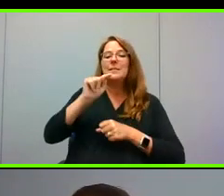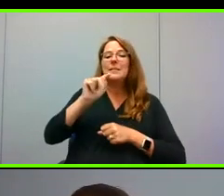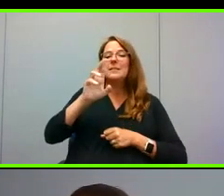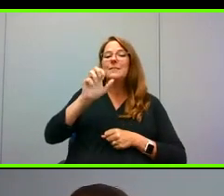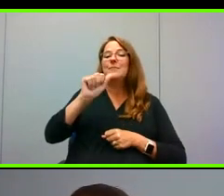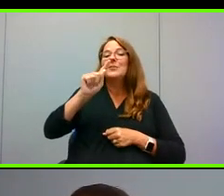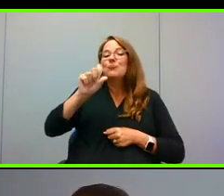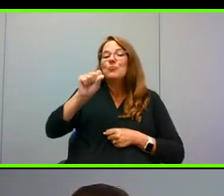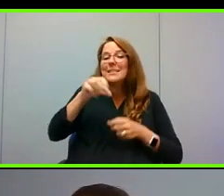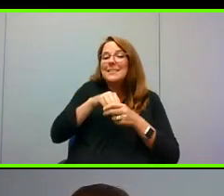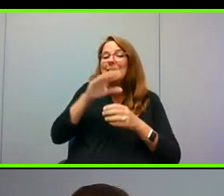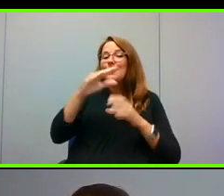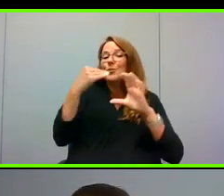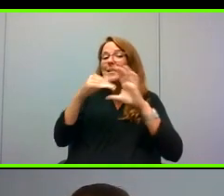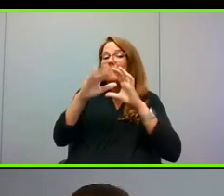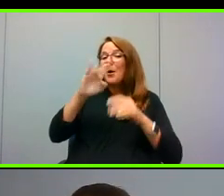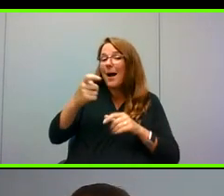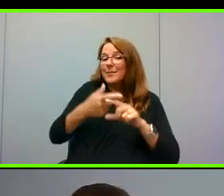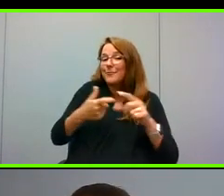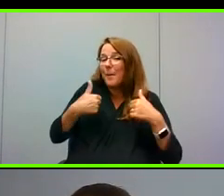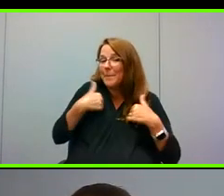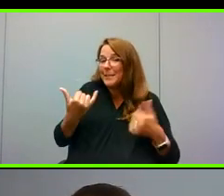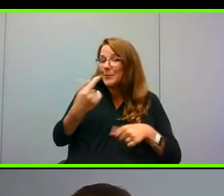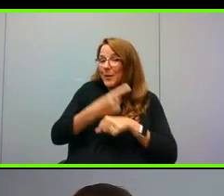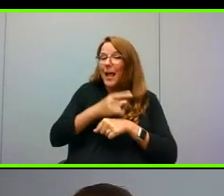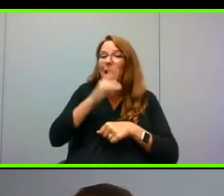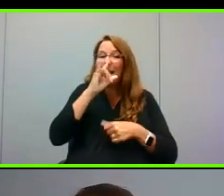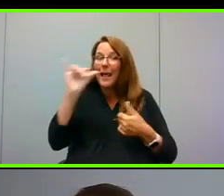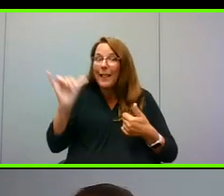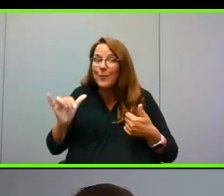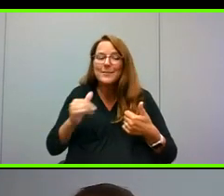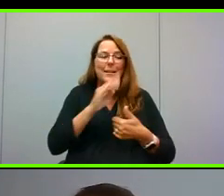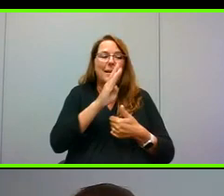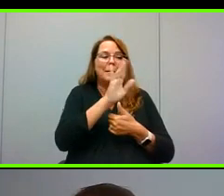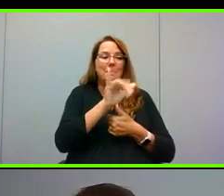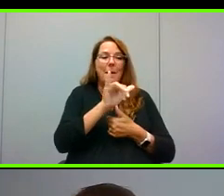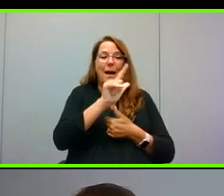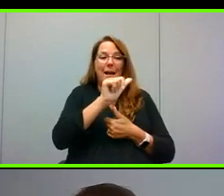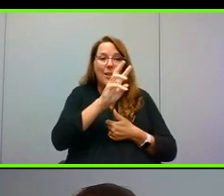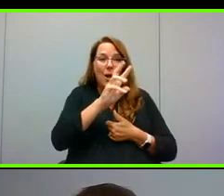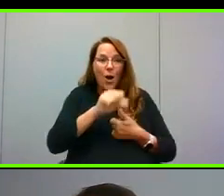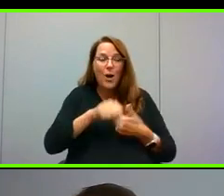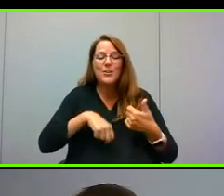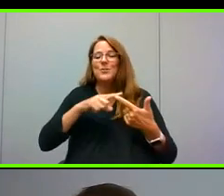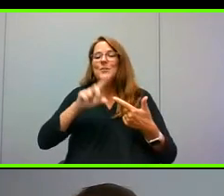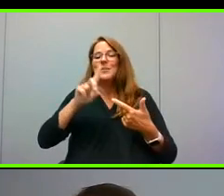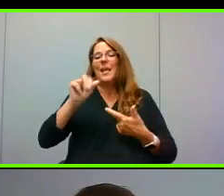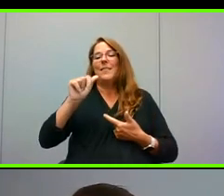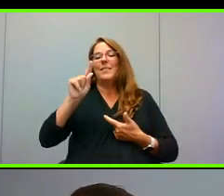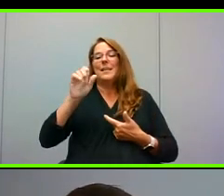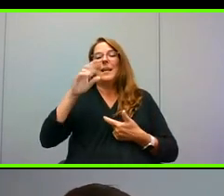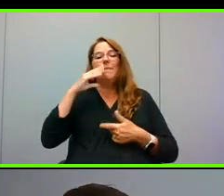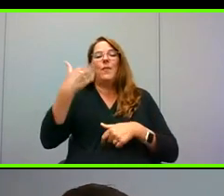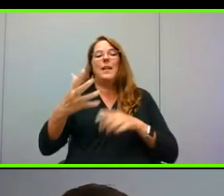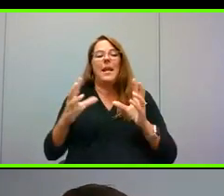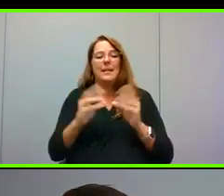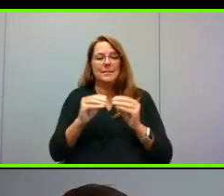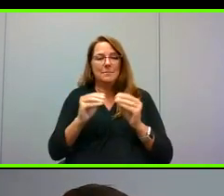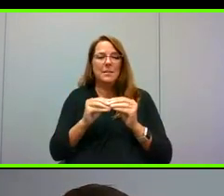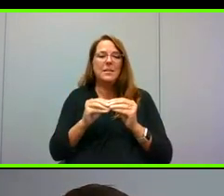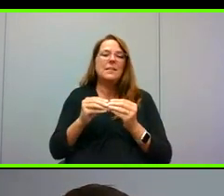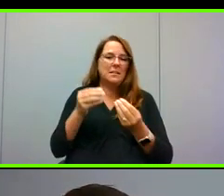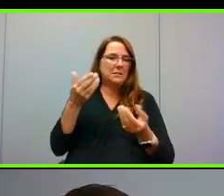email box today from me. That looks like bylaws and the date for the next meeting, which we are